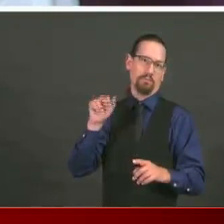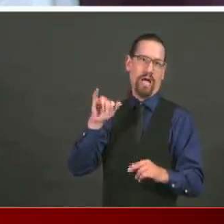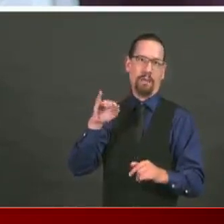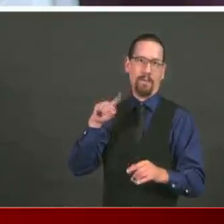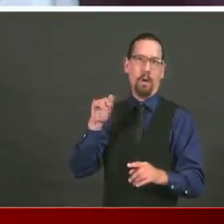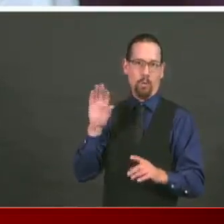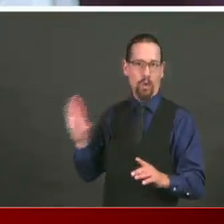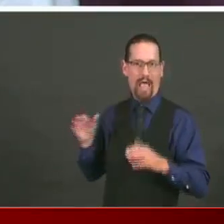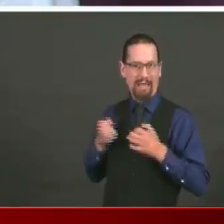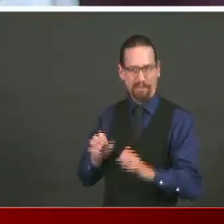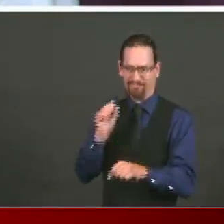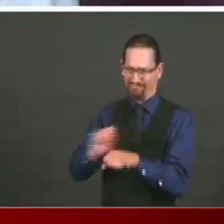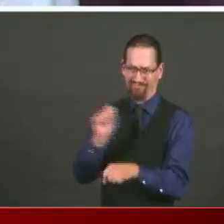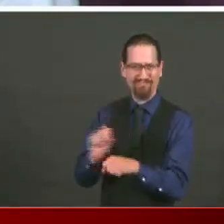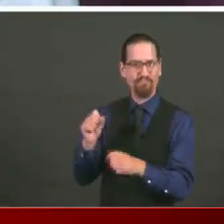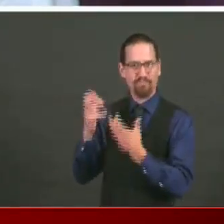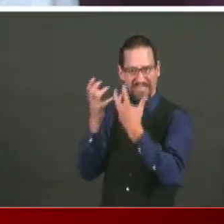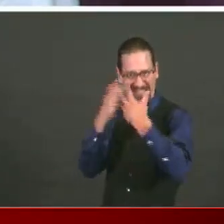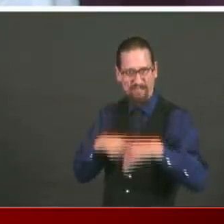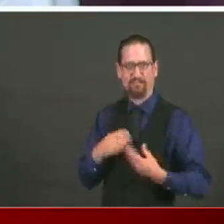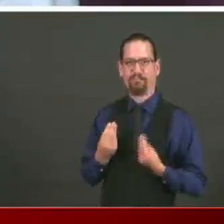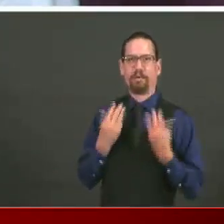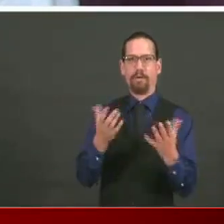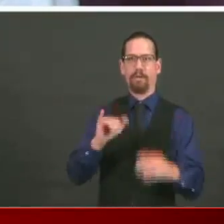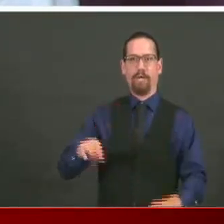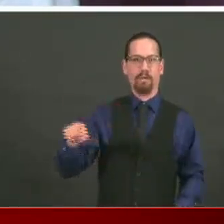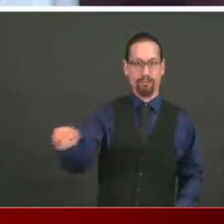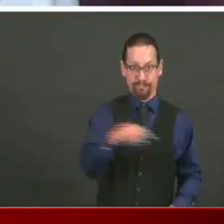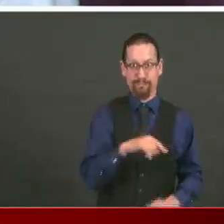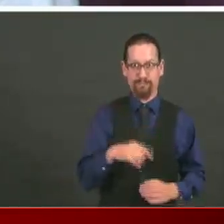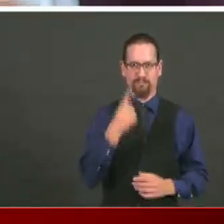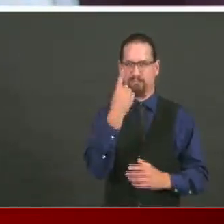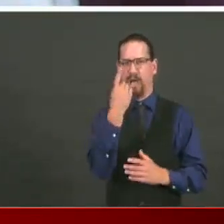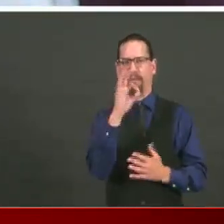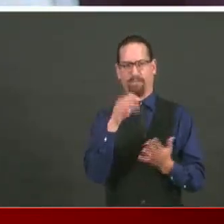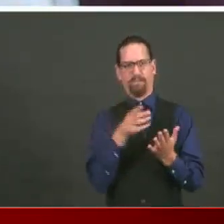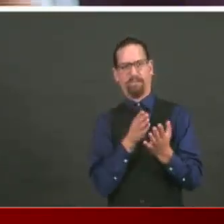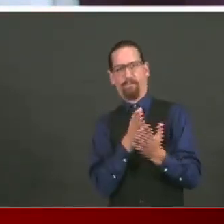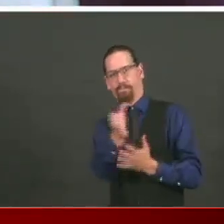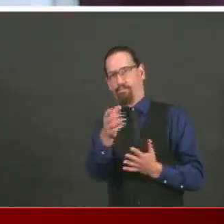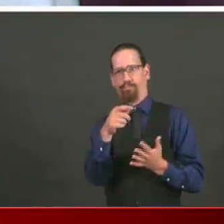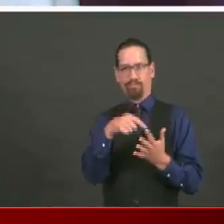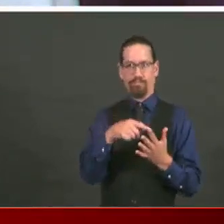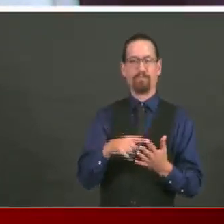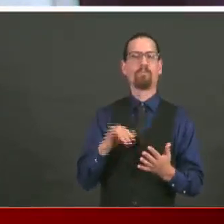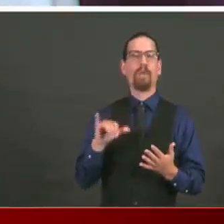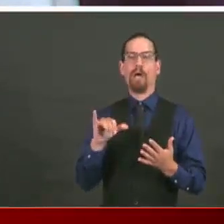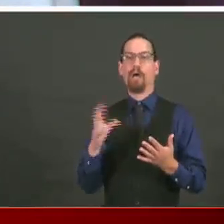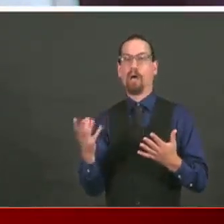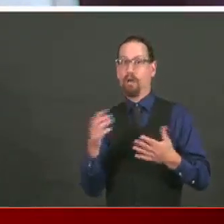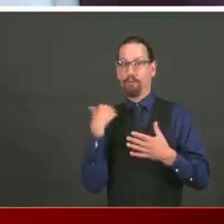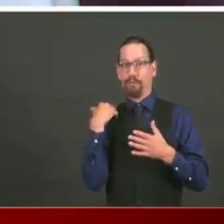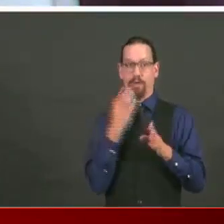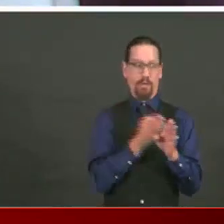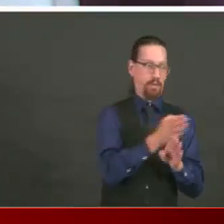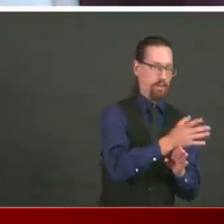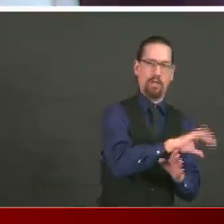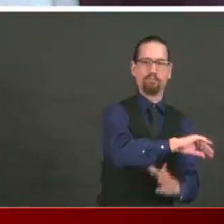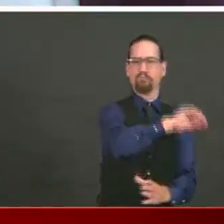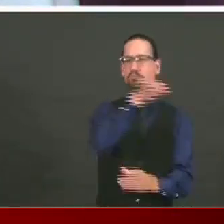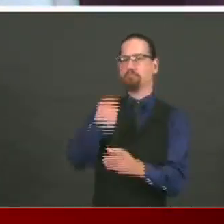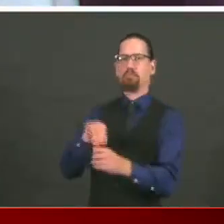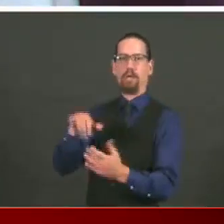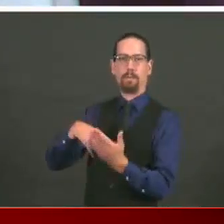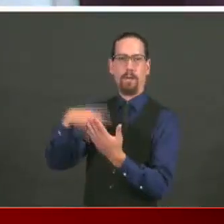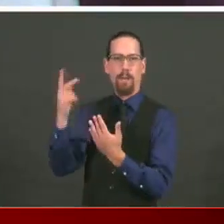effort, especially to minority and unbanked businesses, to ensure that they got into the program, including the establishment of the Goldman program, but not limited to